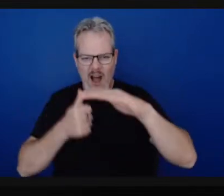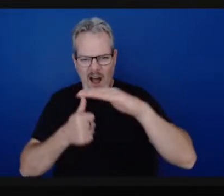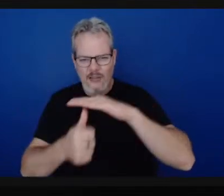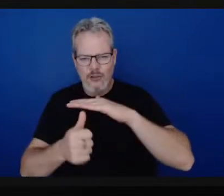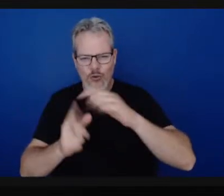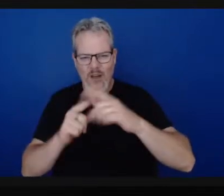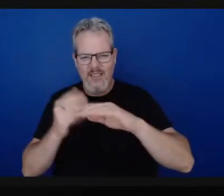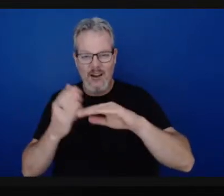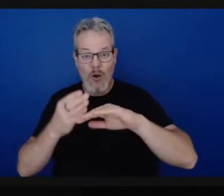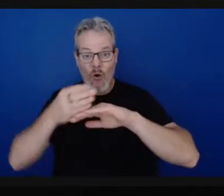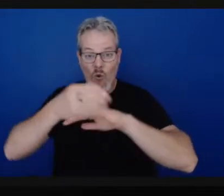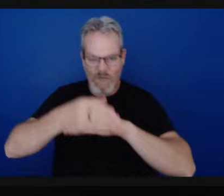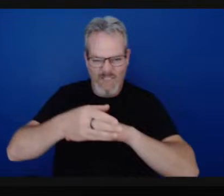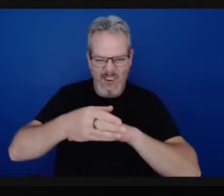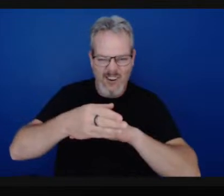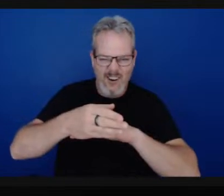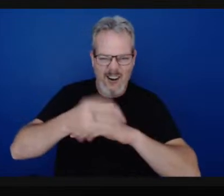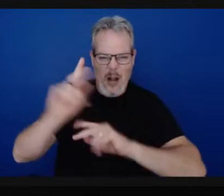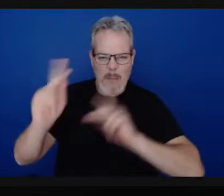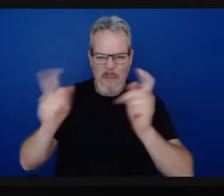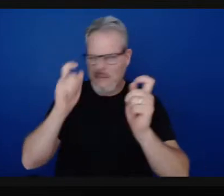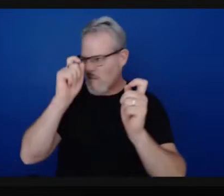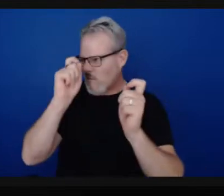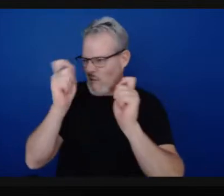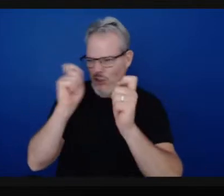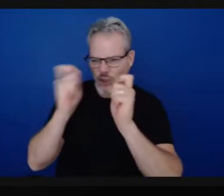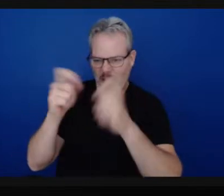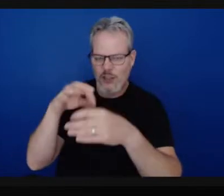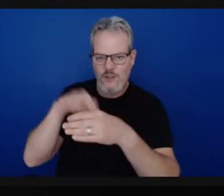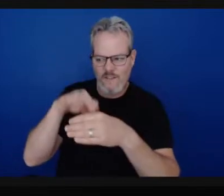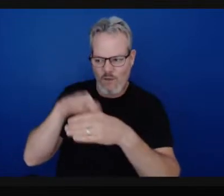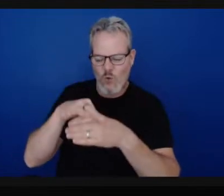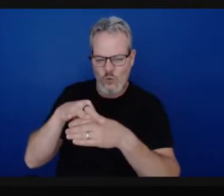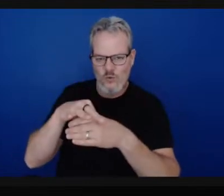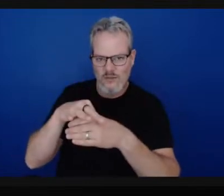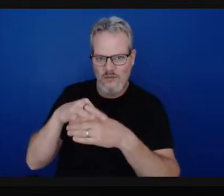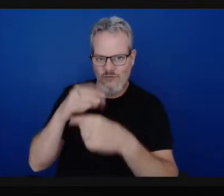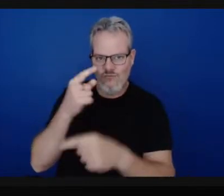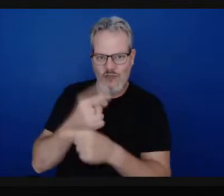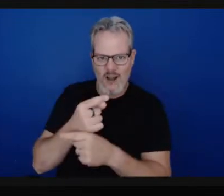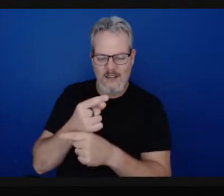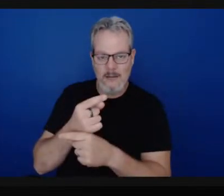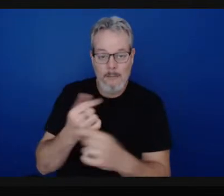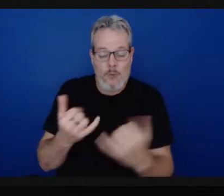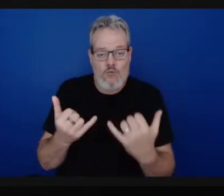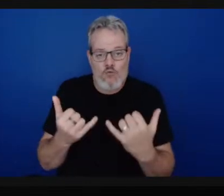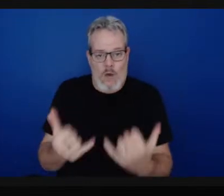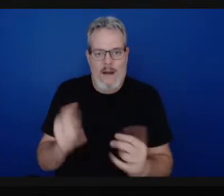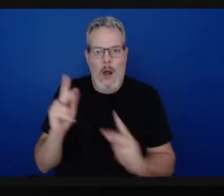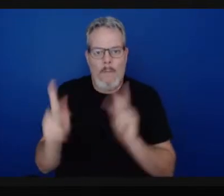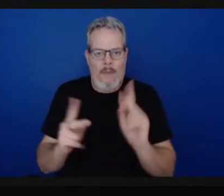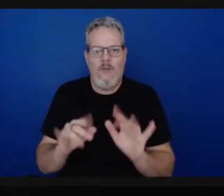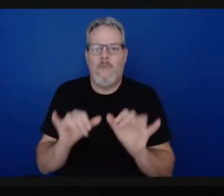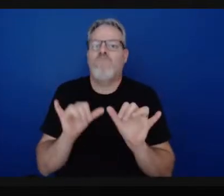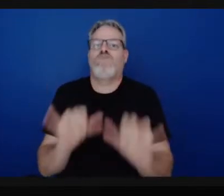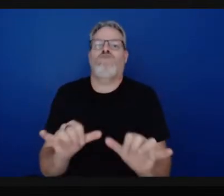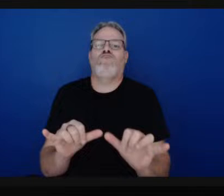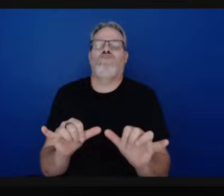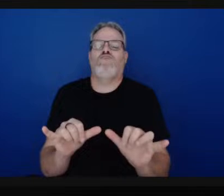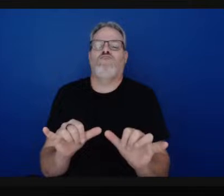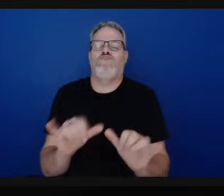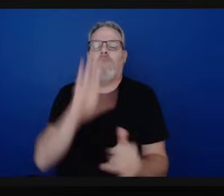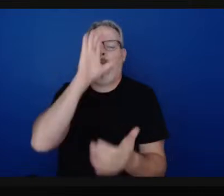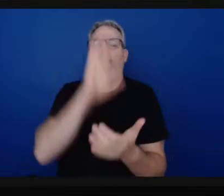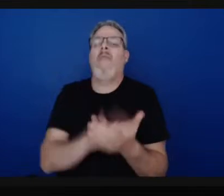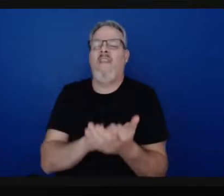time, the ending date, and people want to change their votes. Right. Right now people are sticking to their guns, right? They're like, oh, it'll